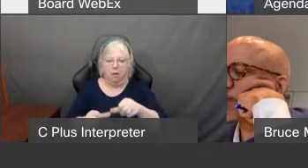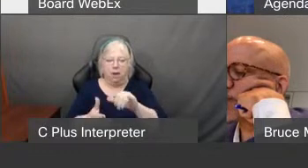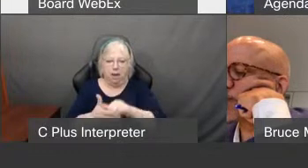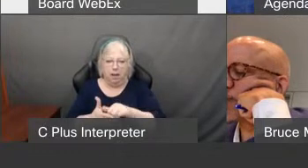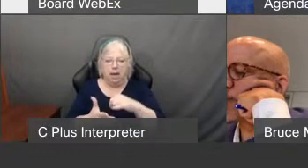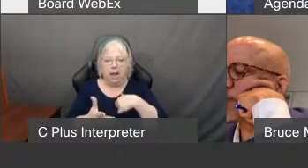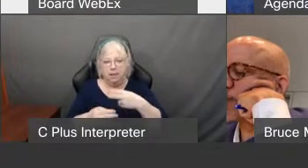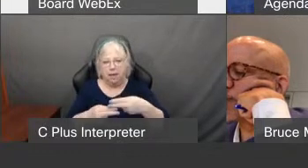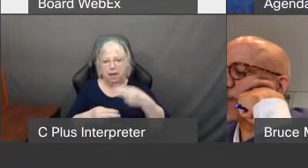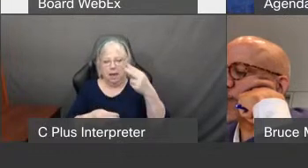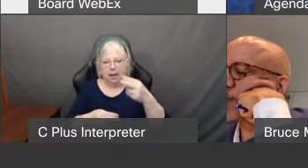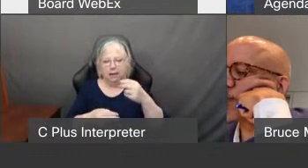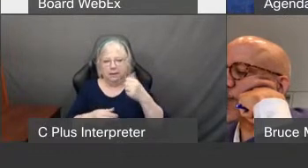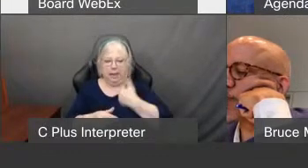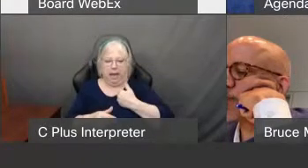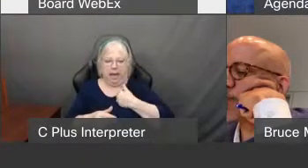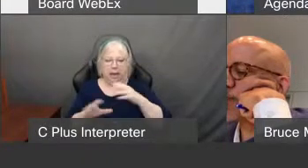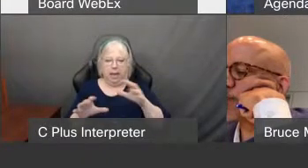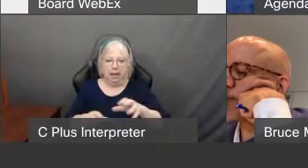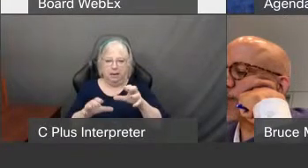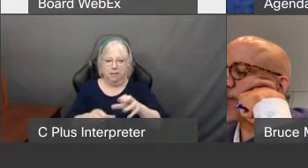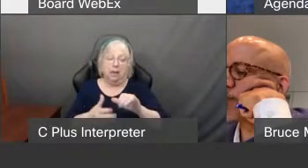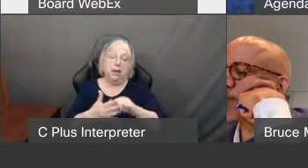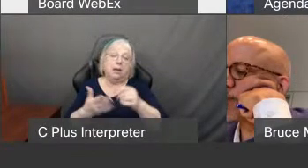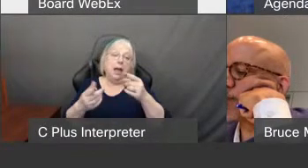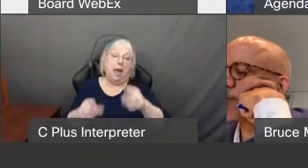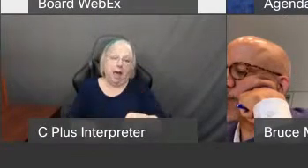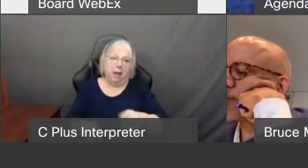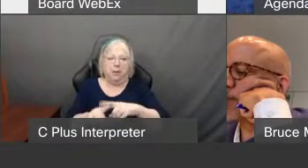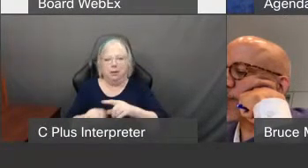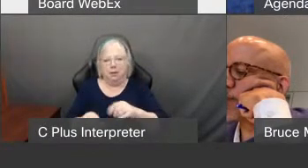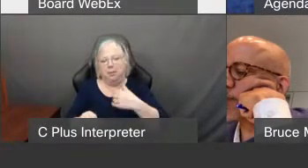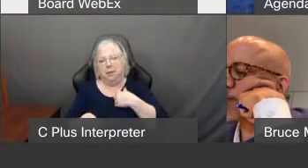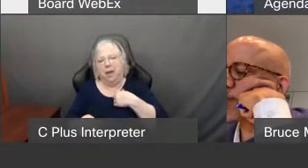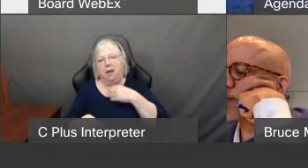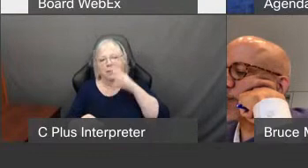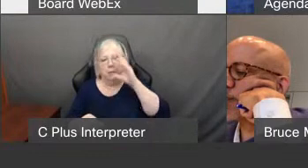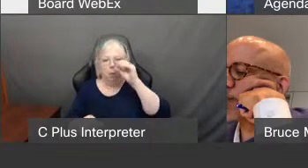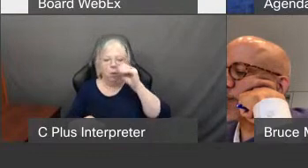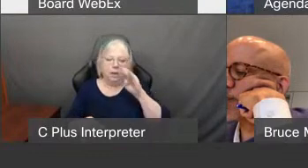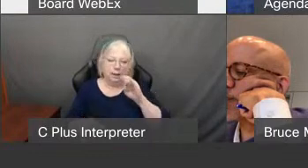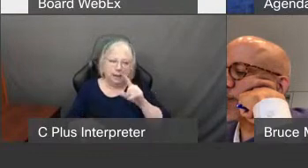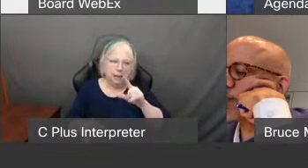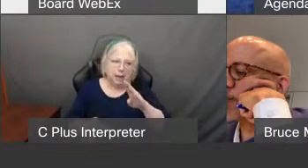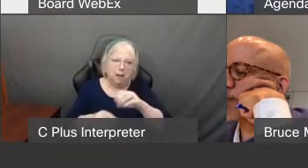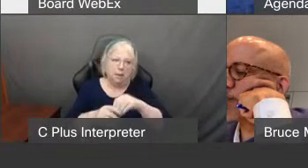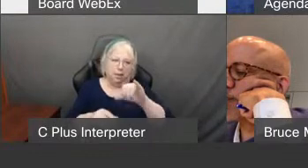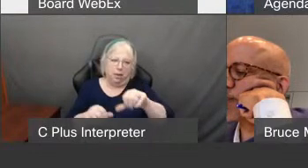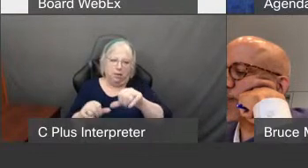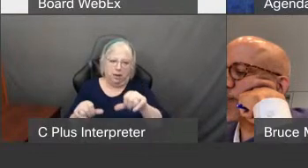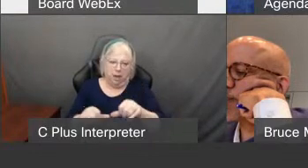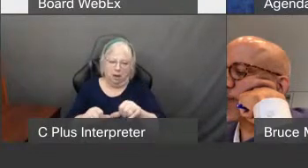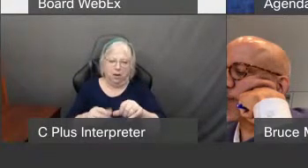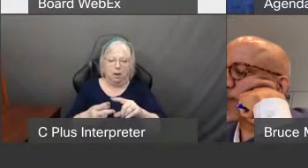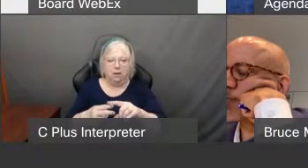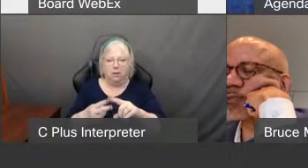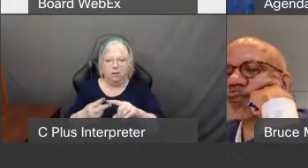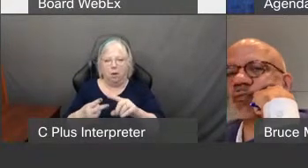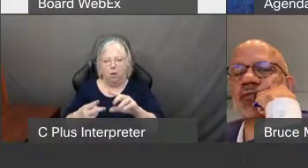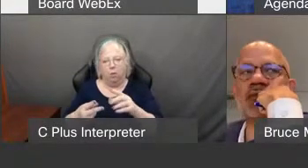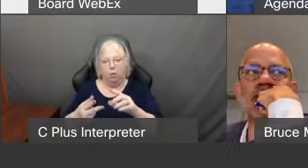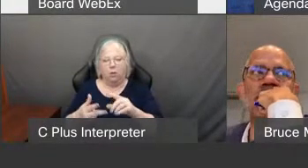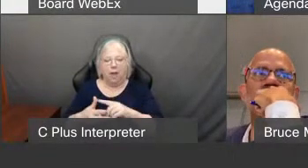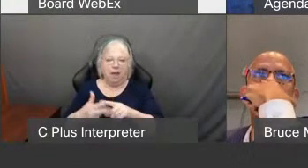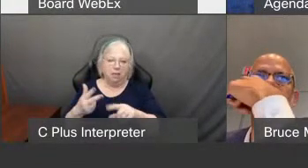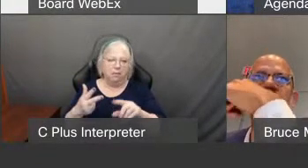So we used to have gang intervention programs at Thrasher, at Whetstone, and at Billy Mitchell. So we've had partnership